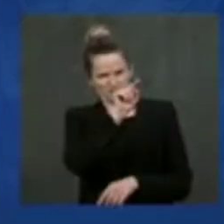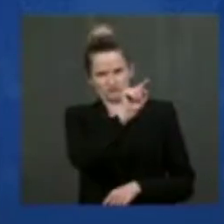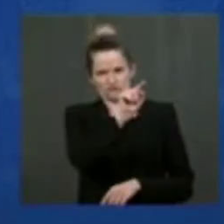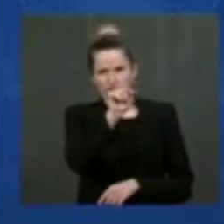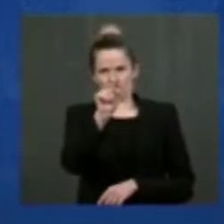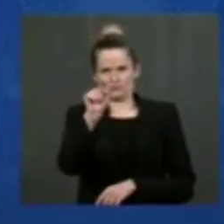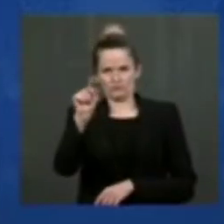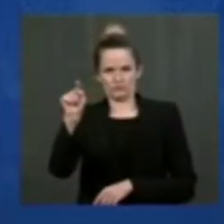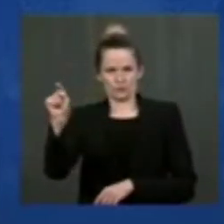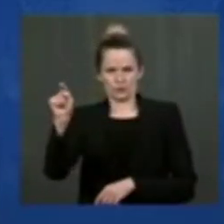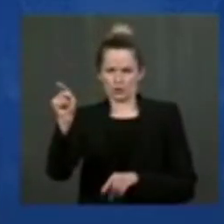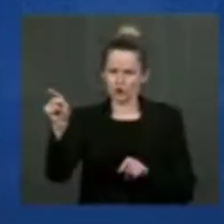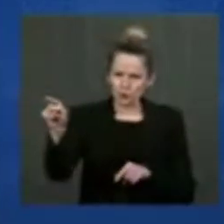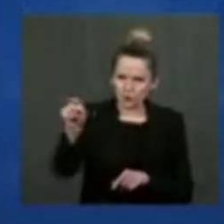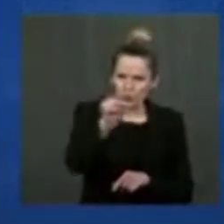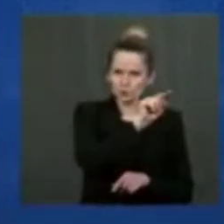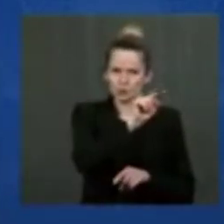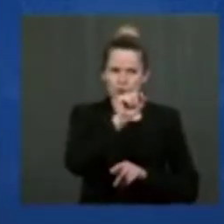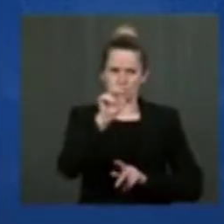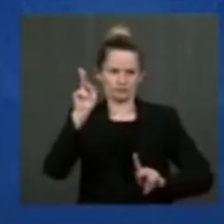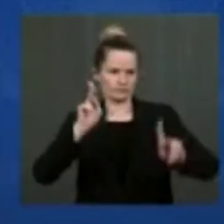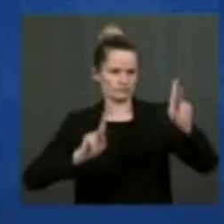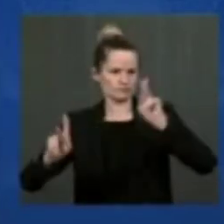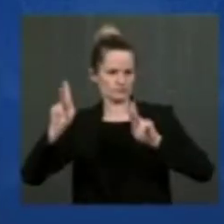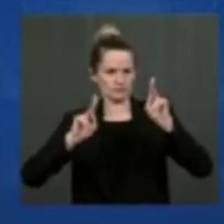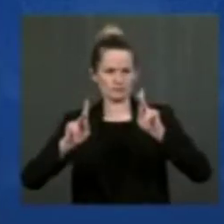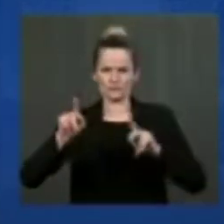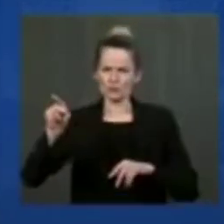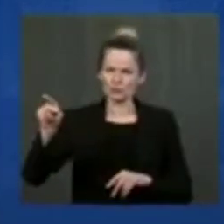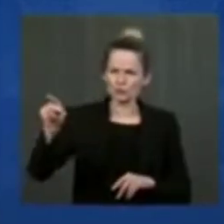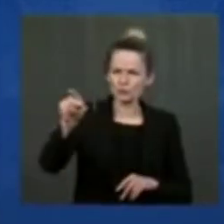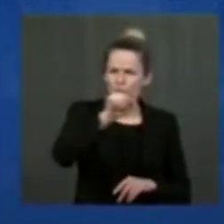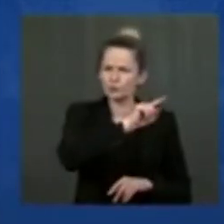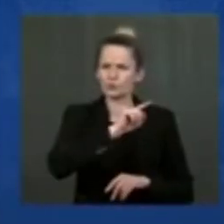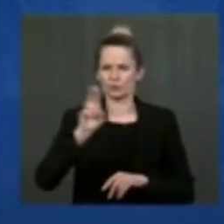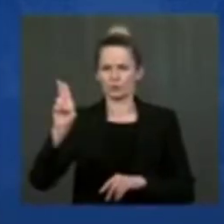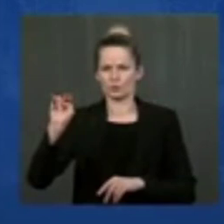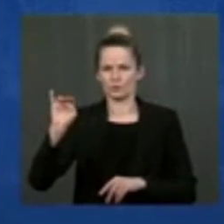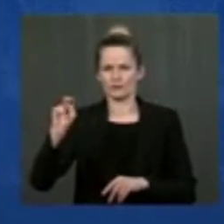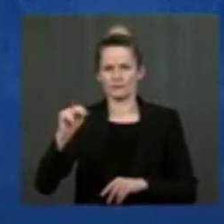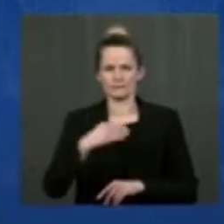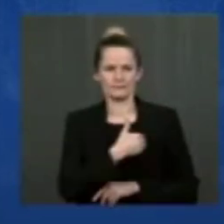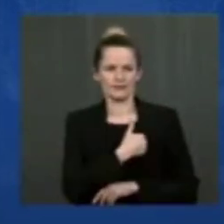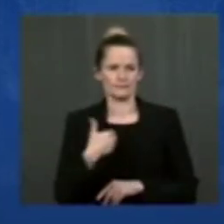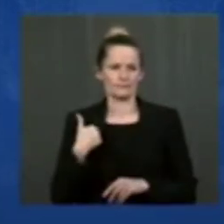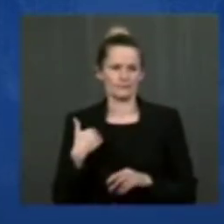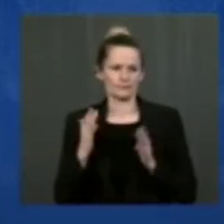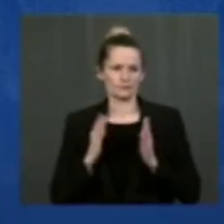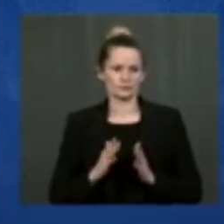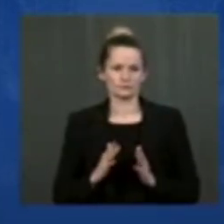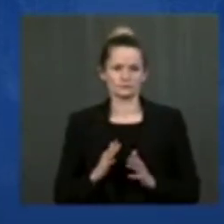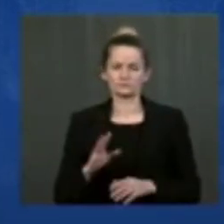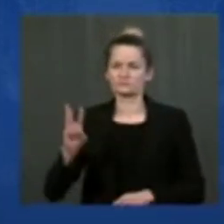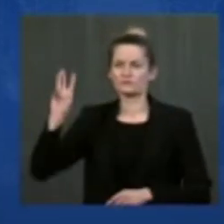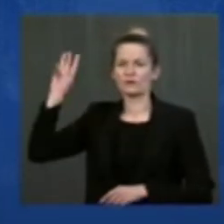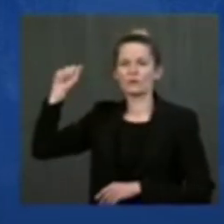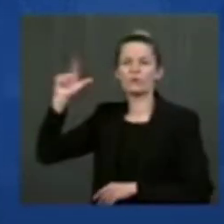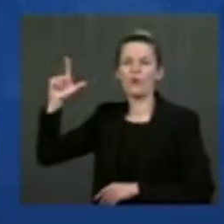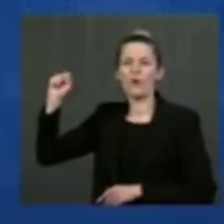and your union members. Wall Street could go on strike, but all of a sudden, in the middle of this